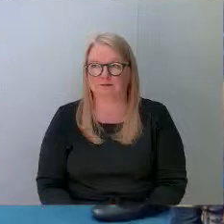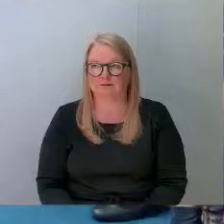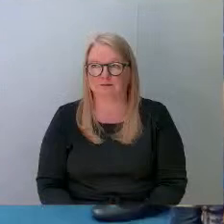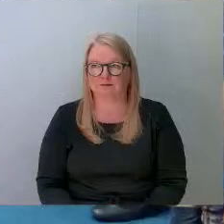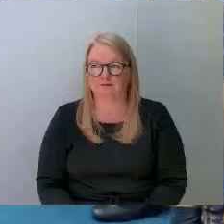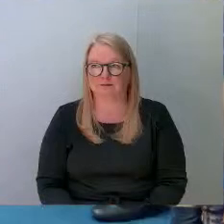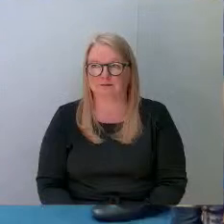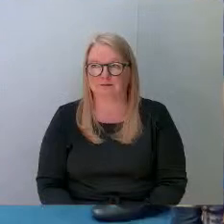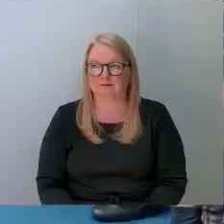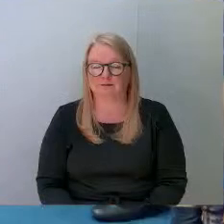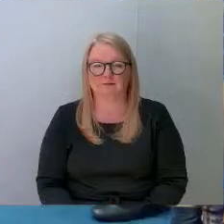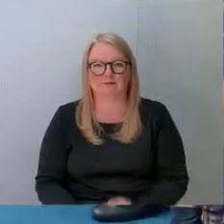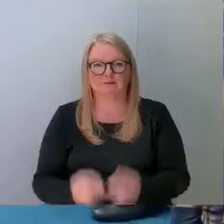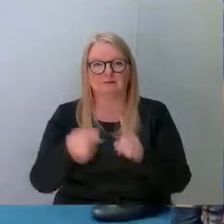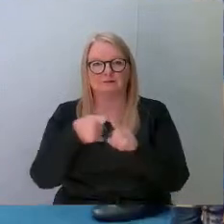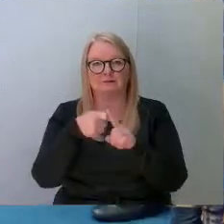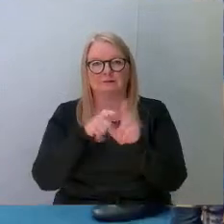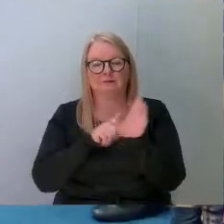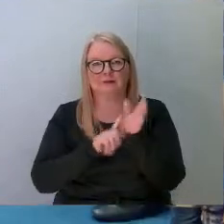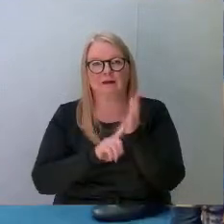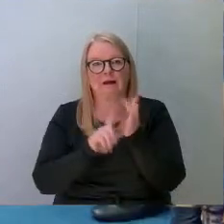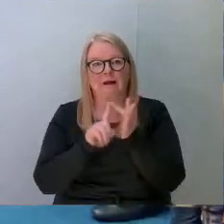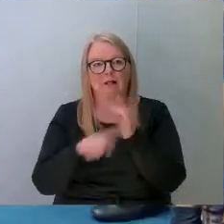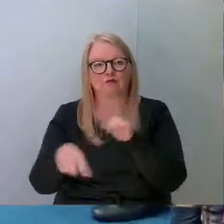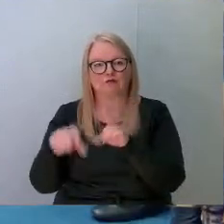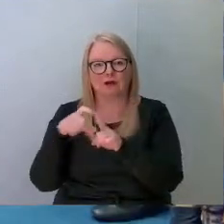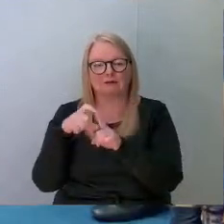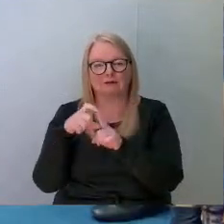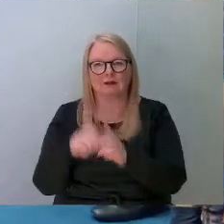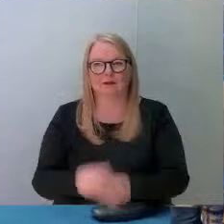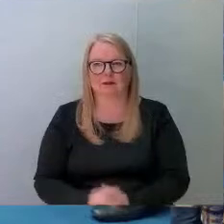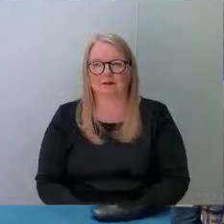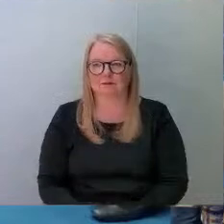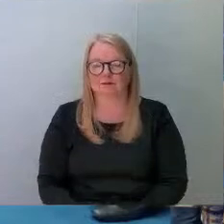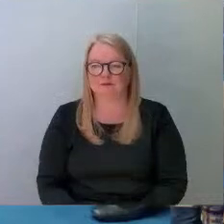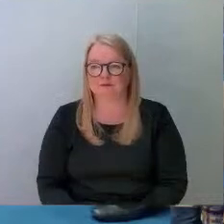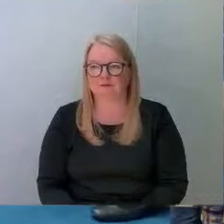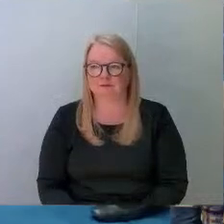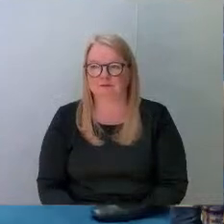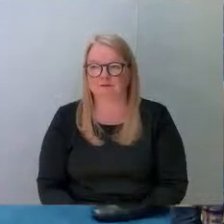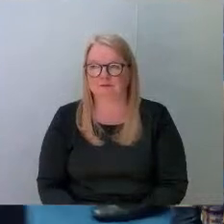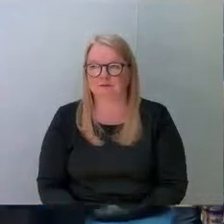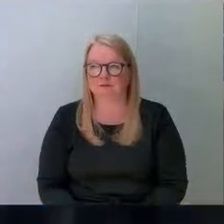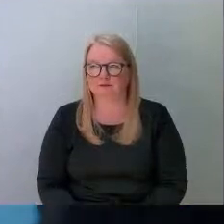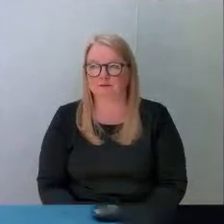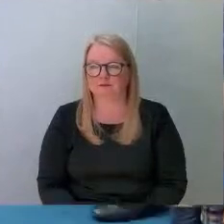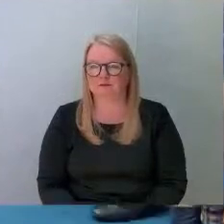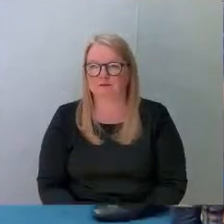Kyle Drysdale.